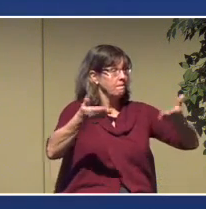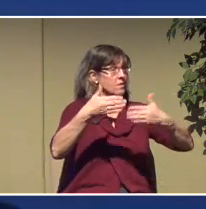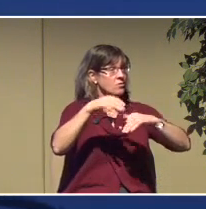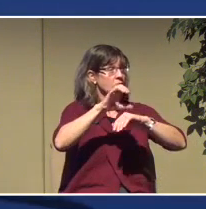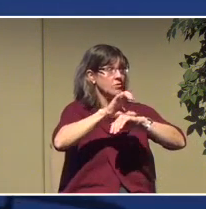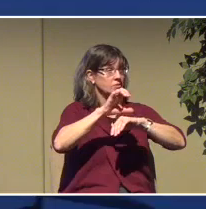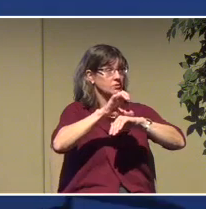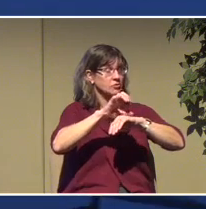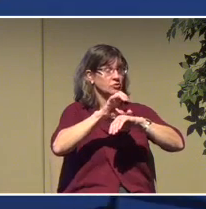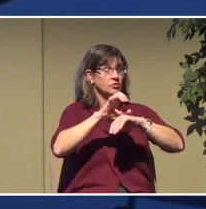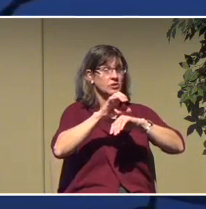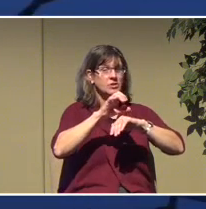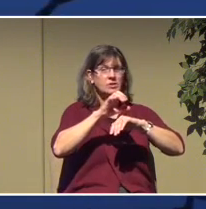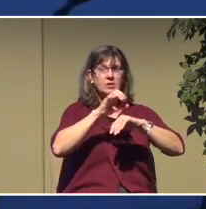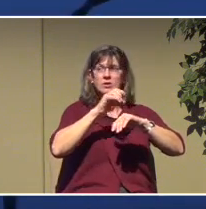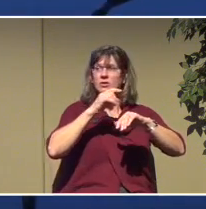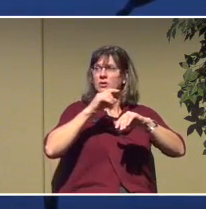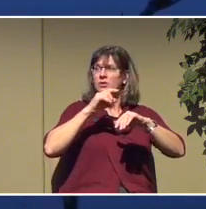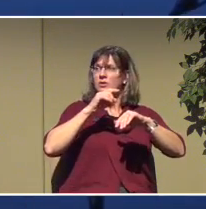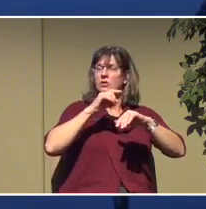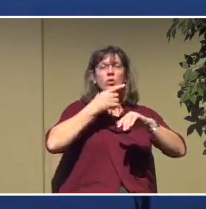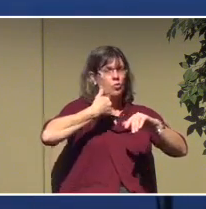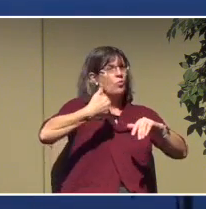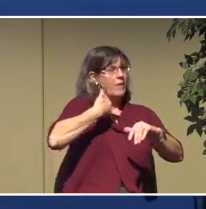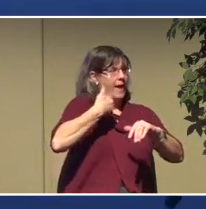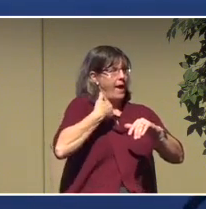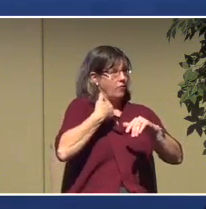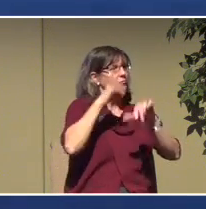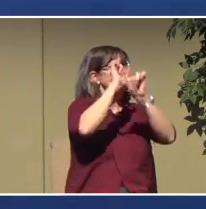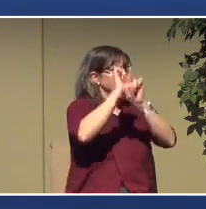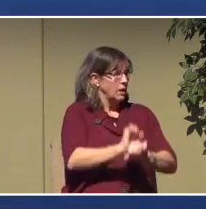We're entering into the season of Lent this coming week.